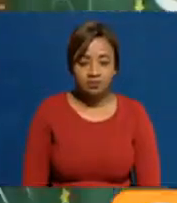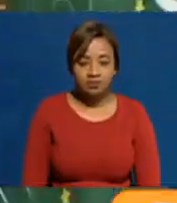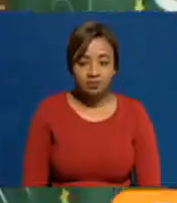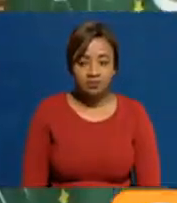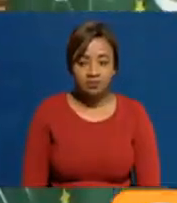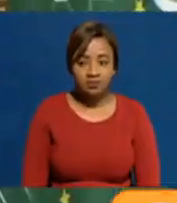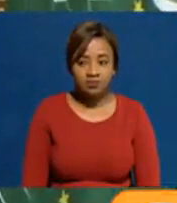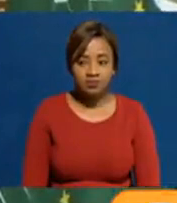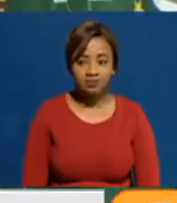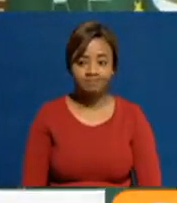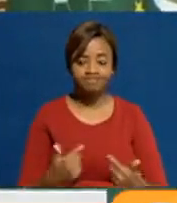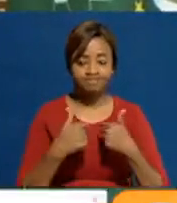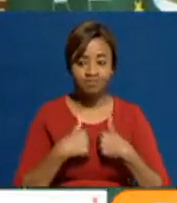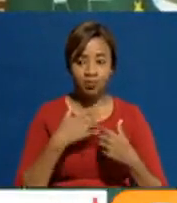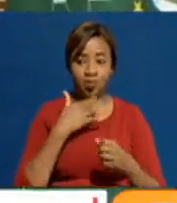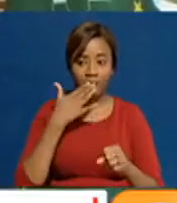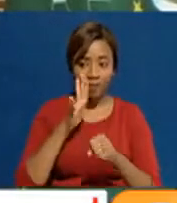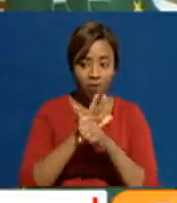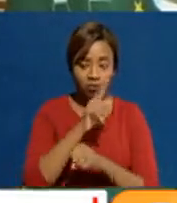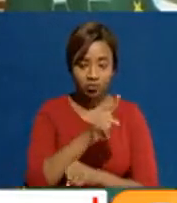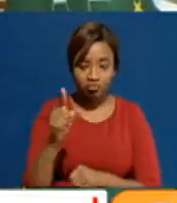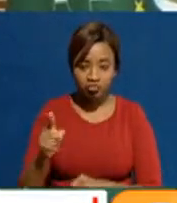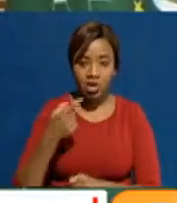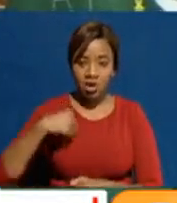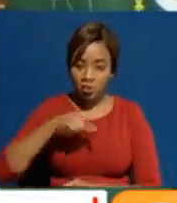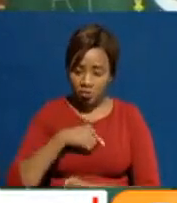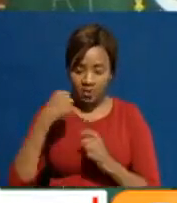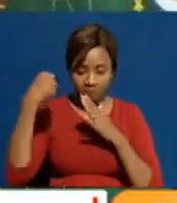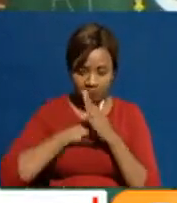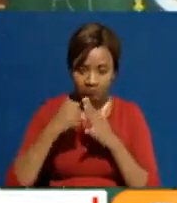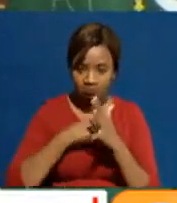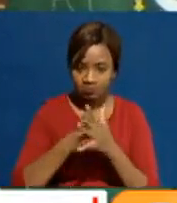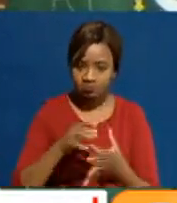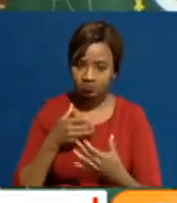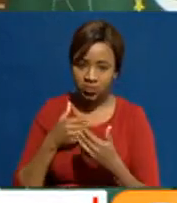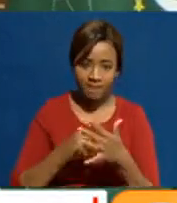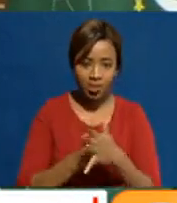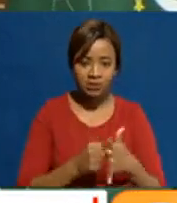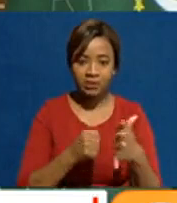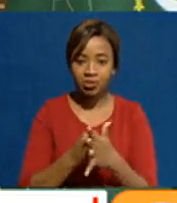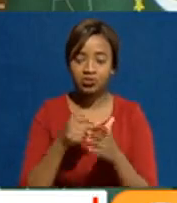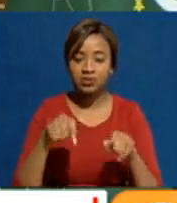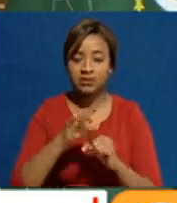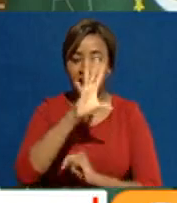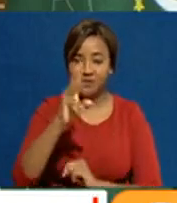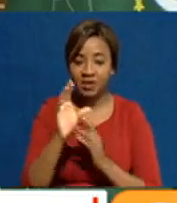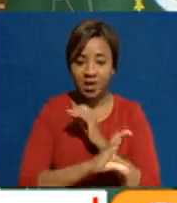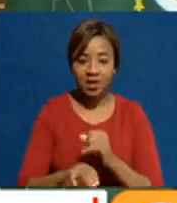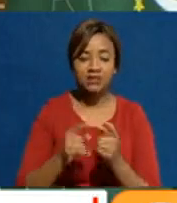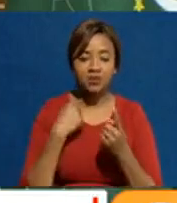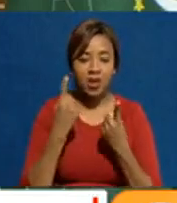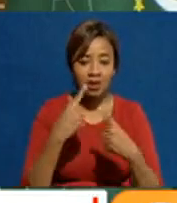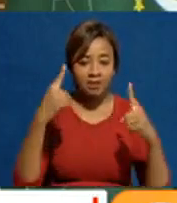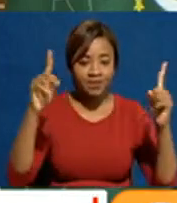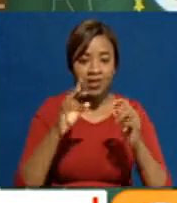To assure you our sustained commitment in pursuit of Africa's transformation for shared prosperity, development, peace